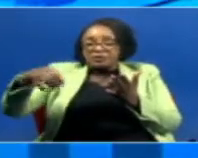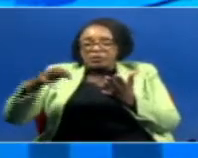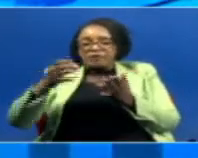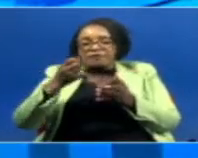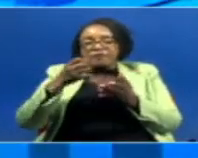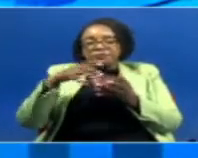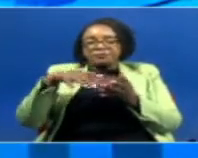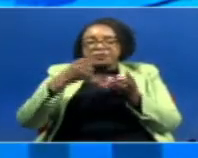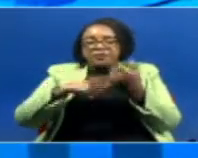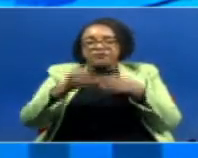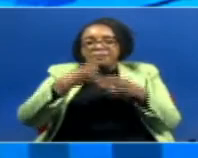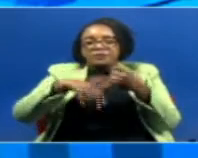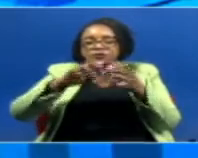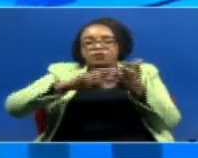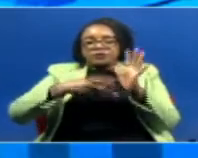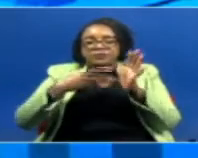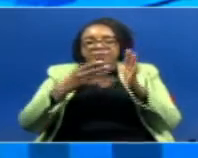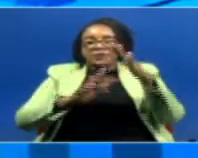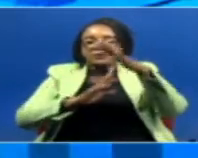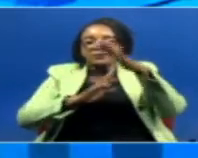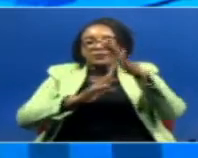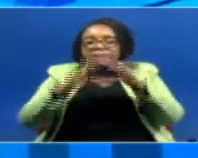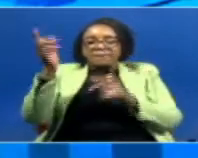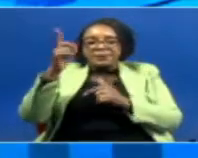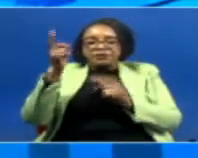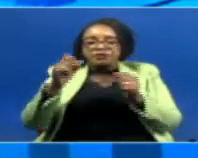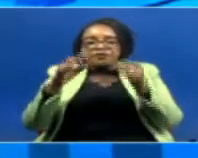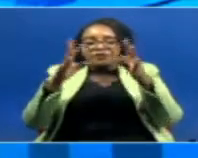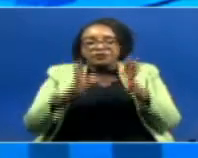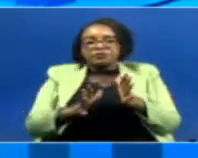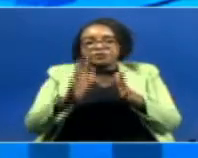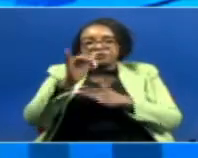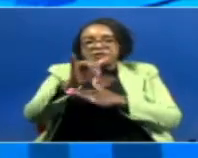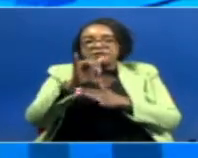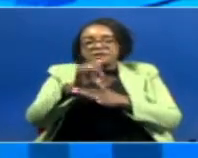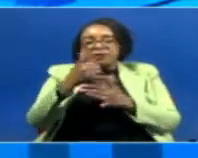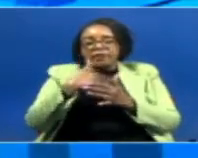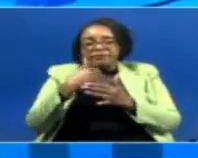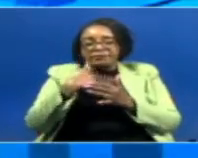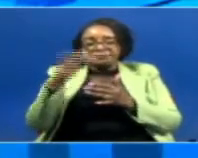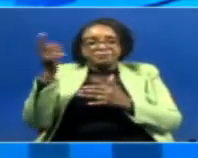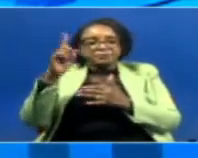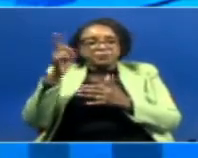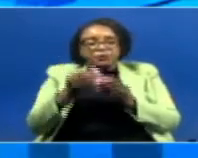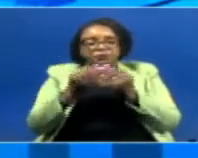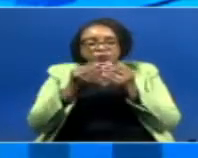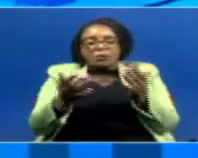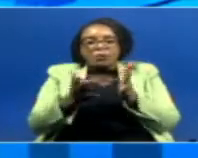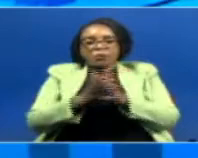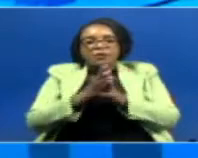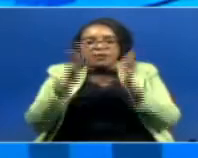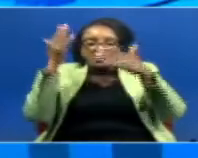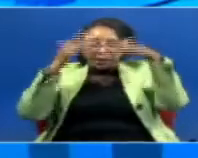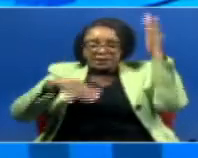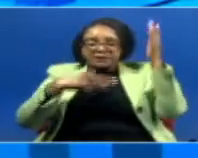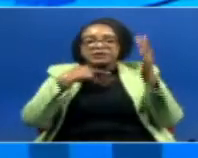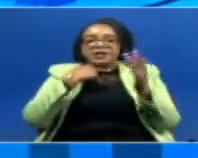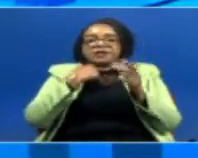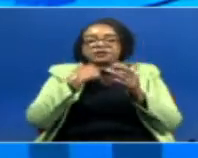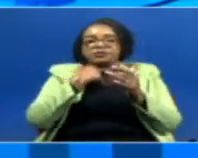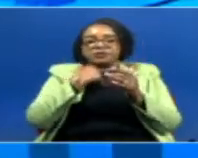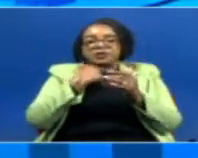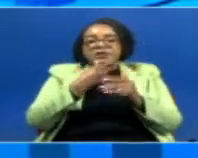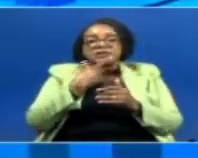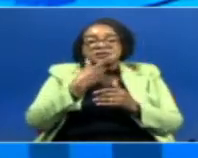contracts by senior ministry officials, revealed plans by the ministry to deal with career stagnation, saying